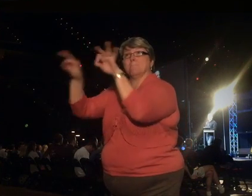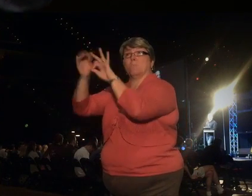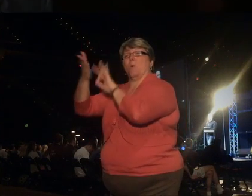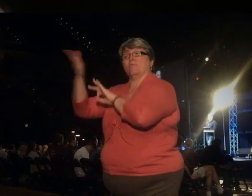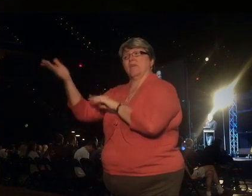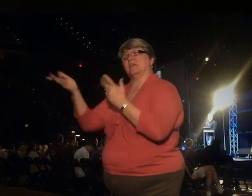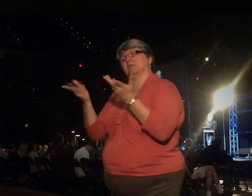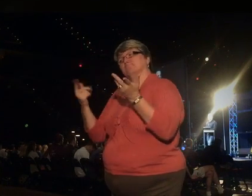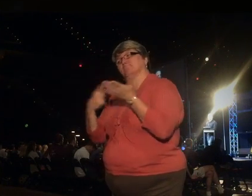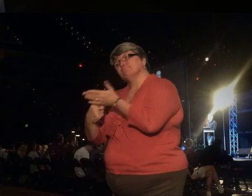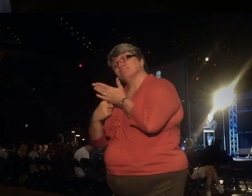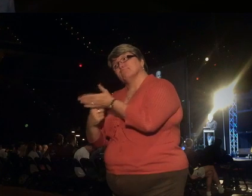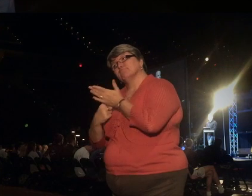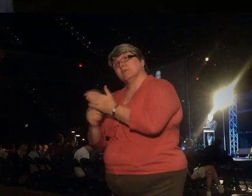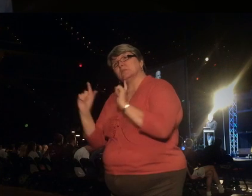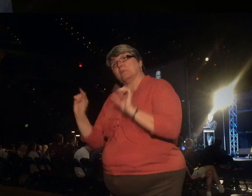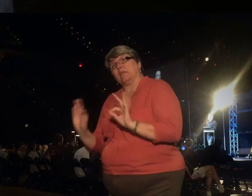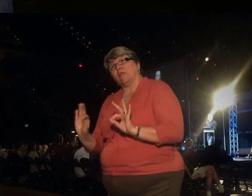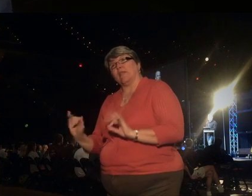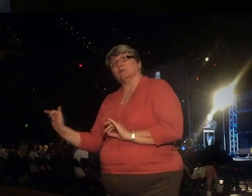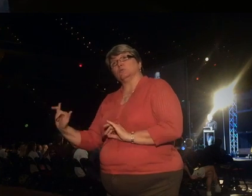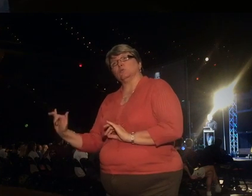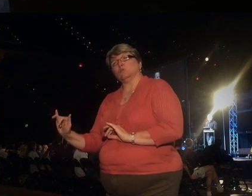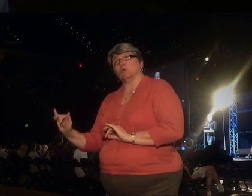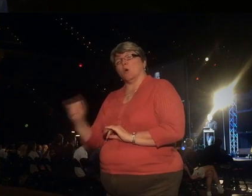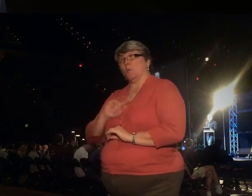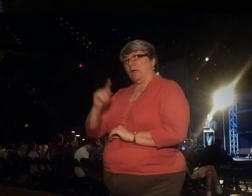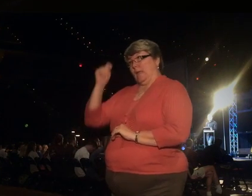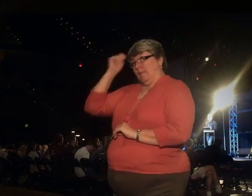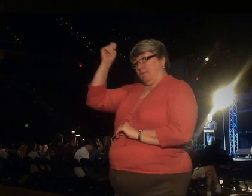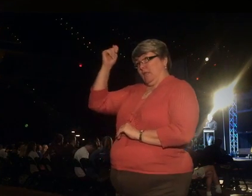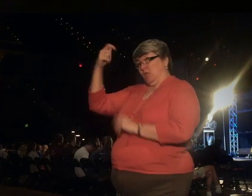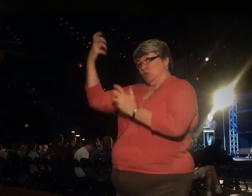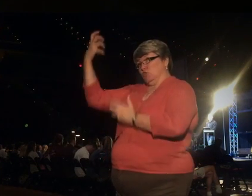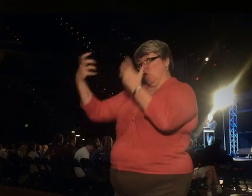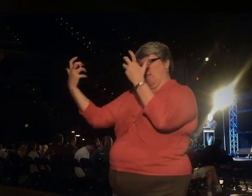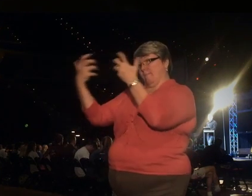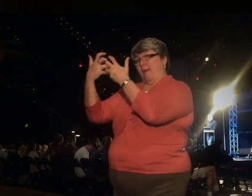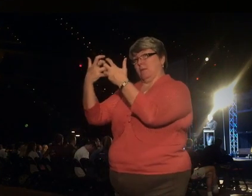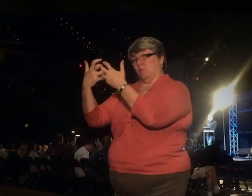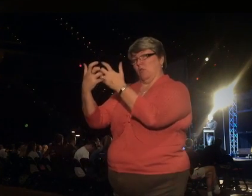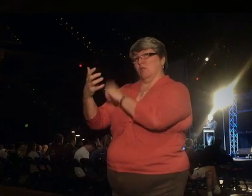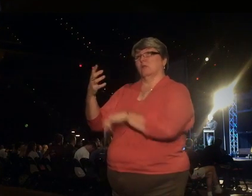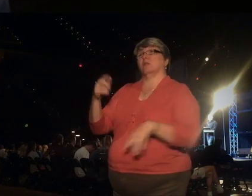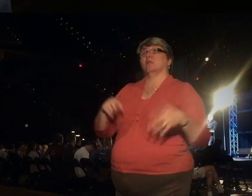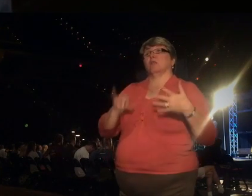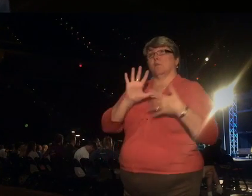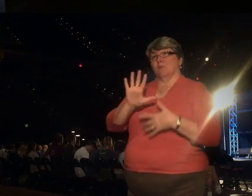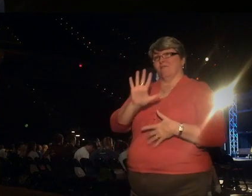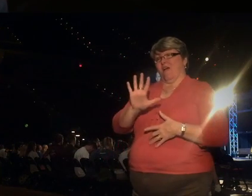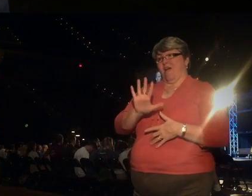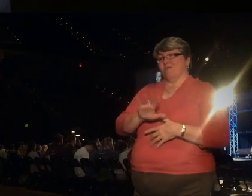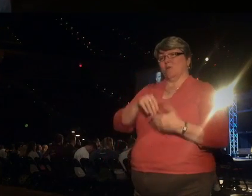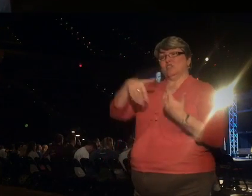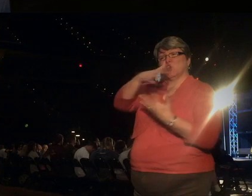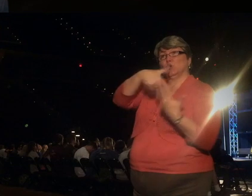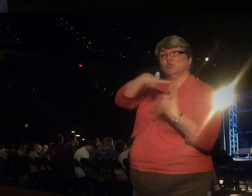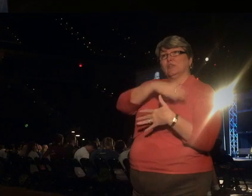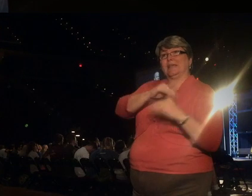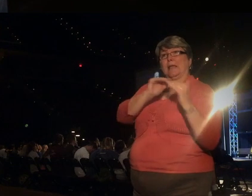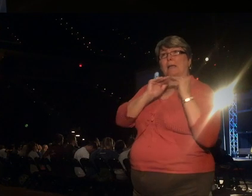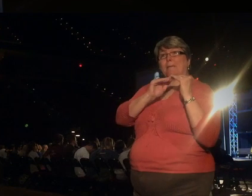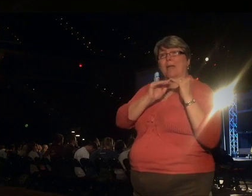too. And are we theologically compatible? Number 5 is, are we socially compatible? That doesn't mean are you